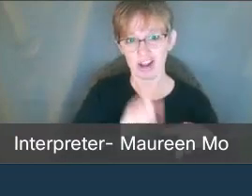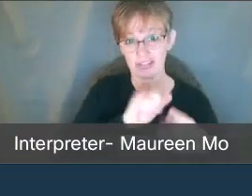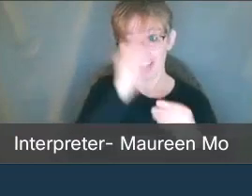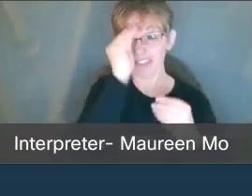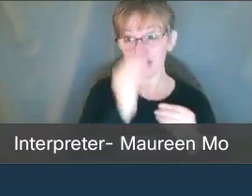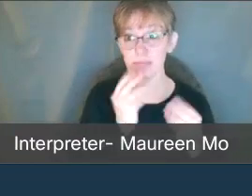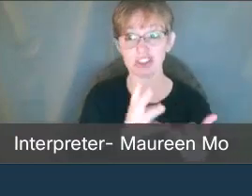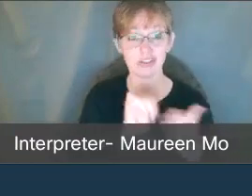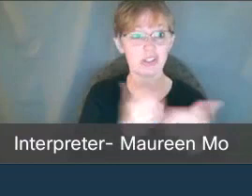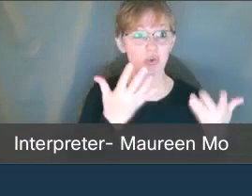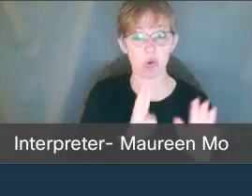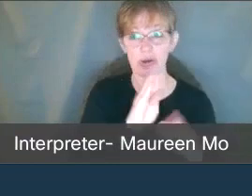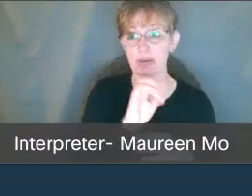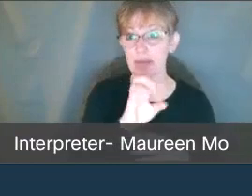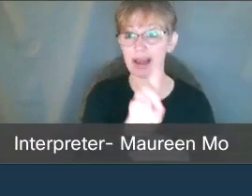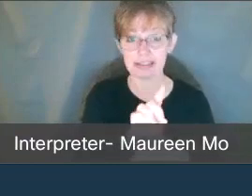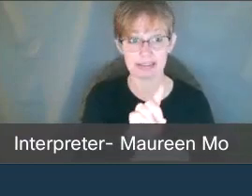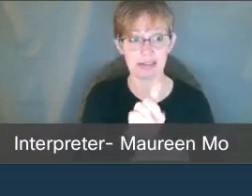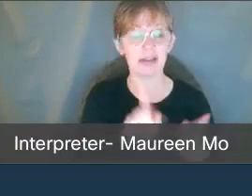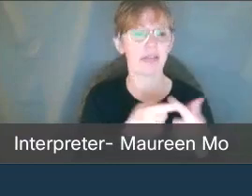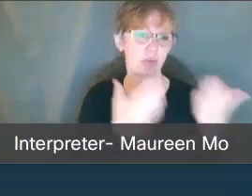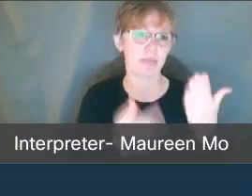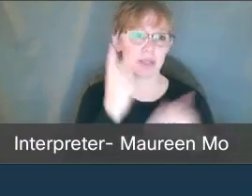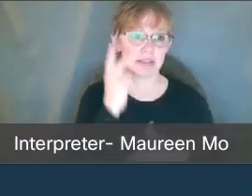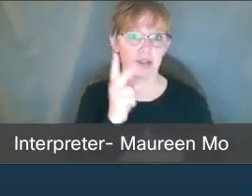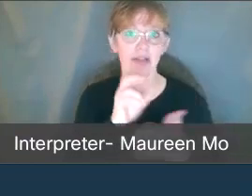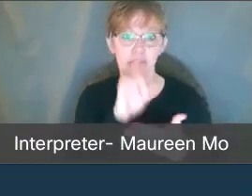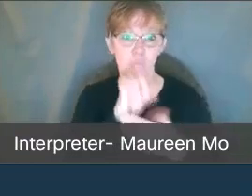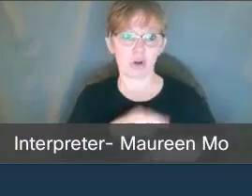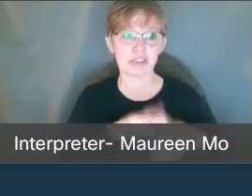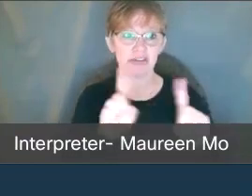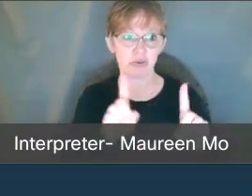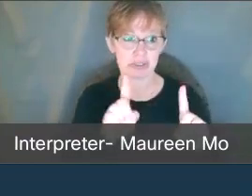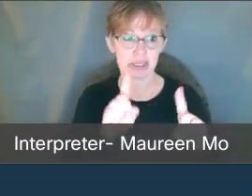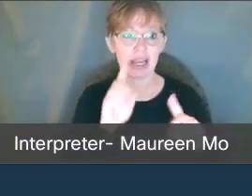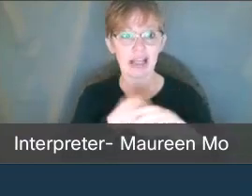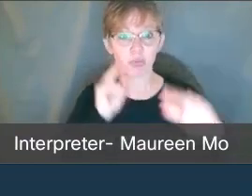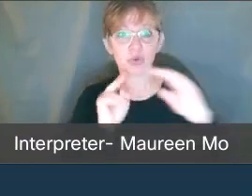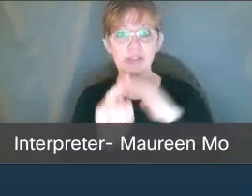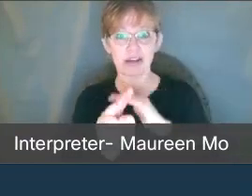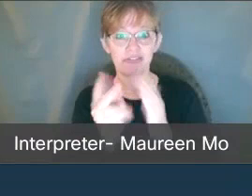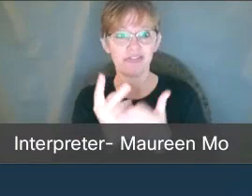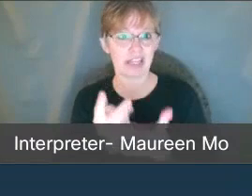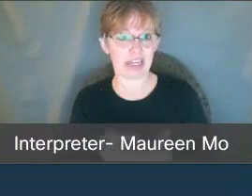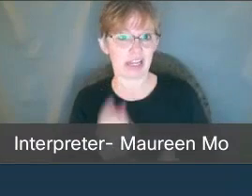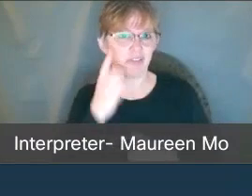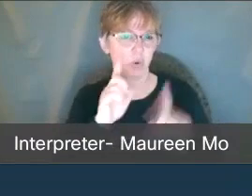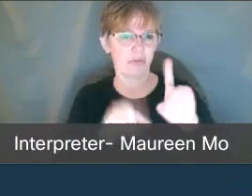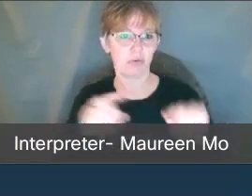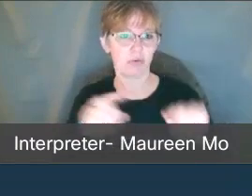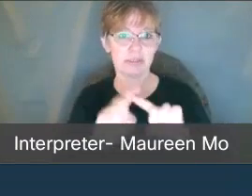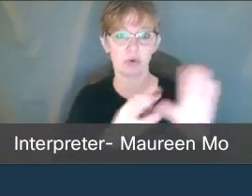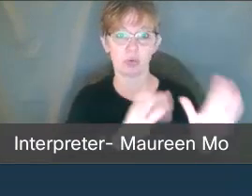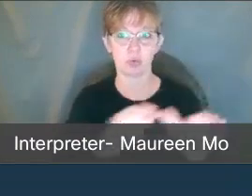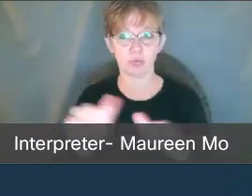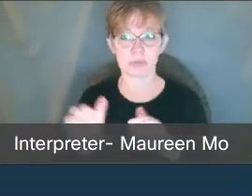information, then we might see that there are differences in predictive validity between groups. I